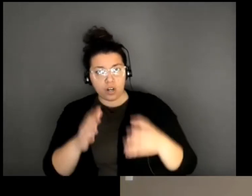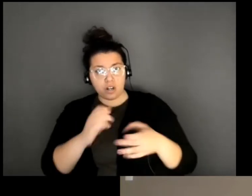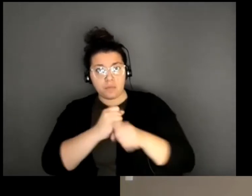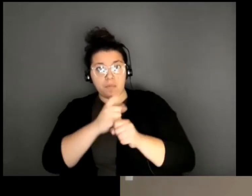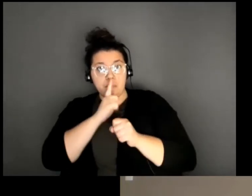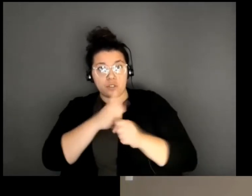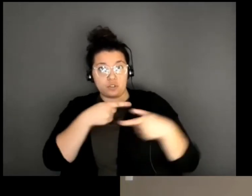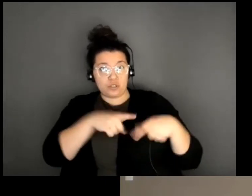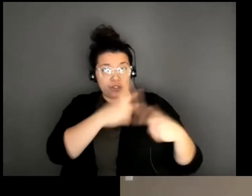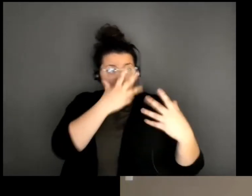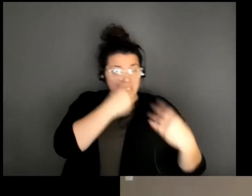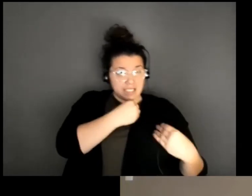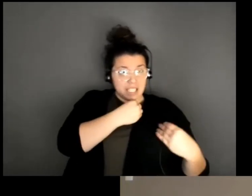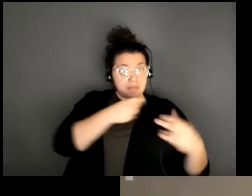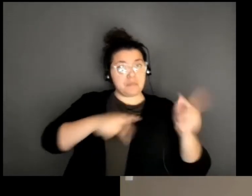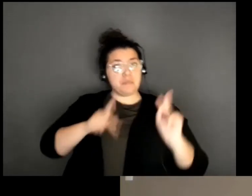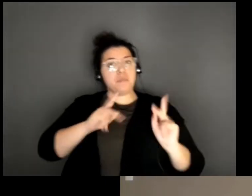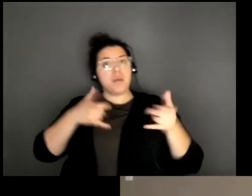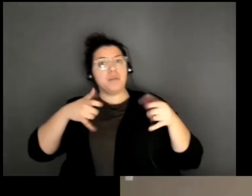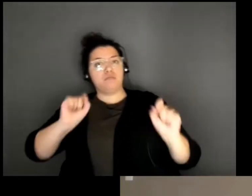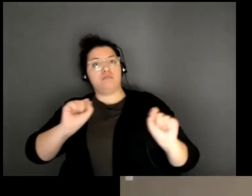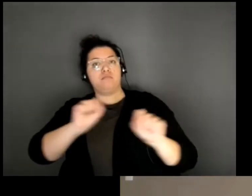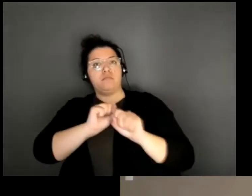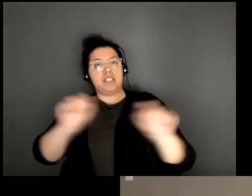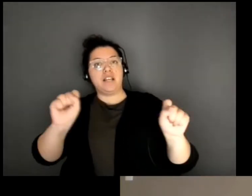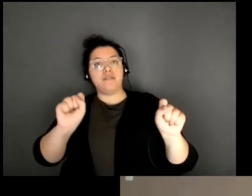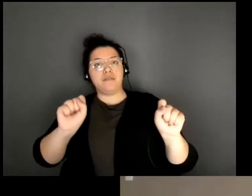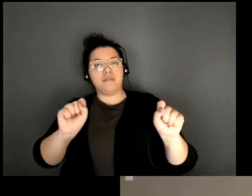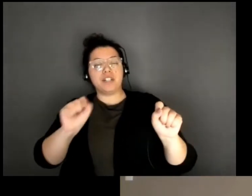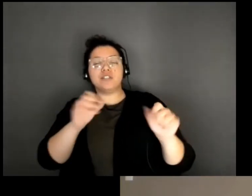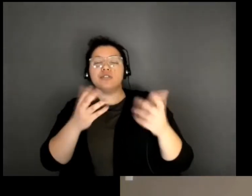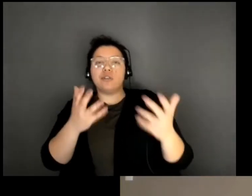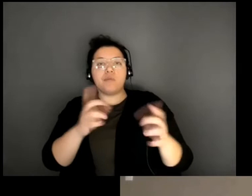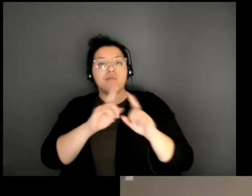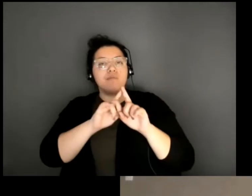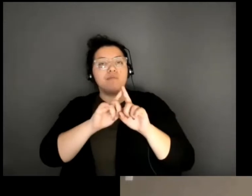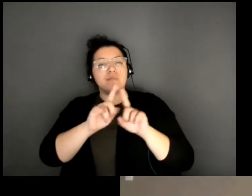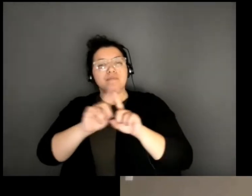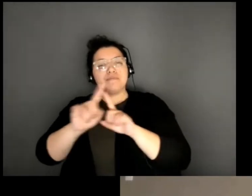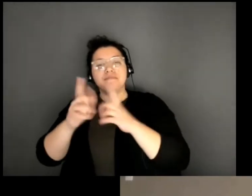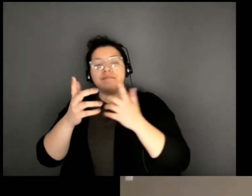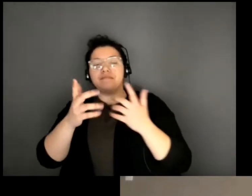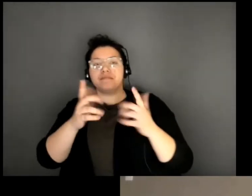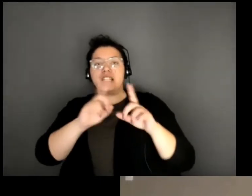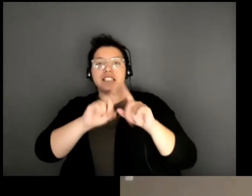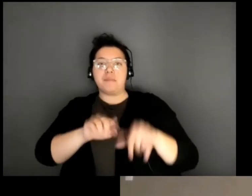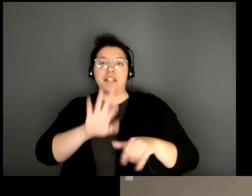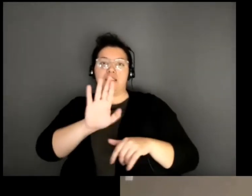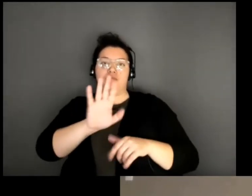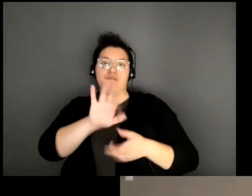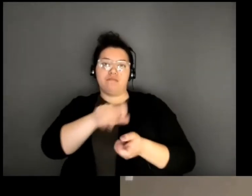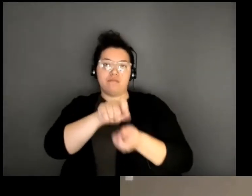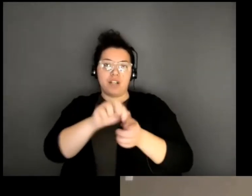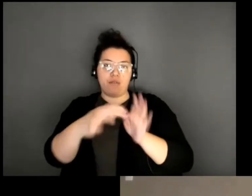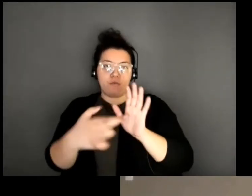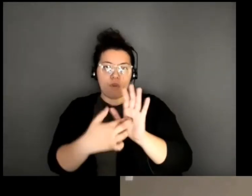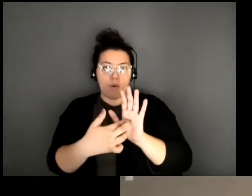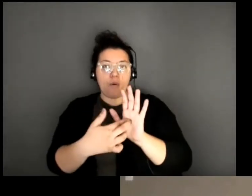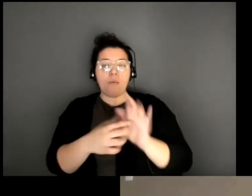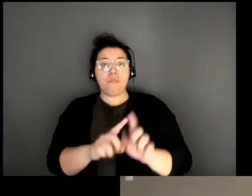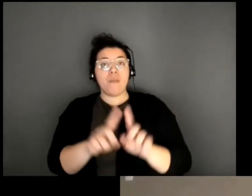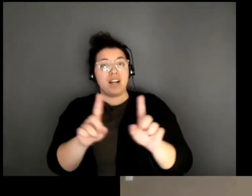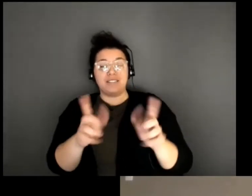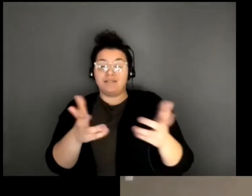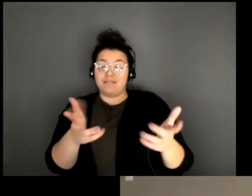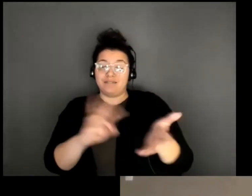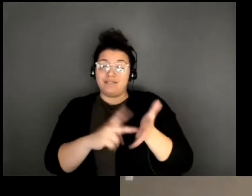sleeping. So a lot of it just depends on various disciplines, but it's safe to say that 24 hours a day, people